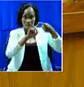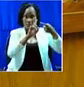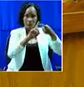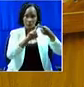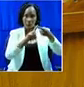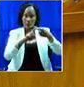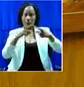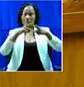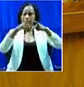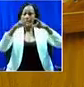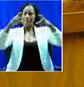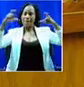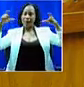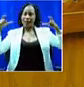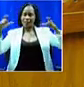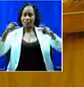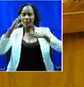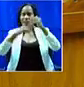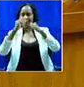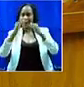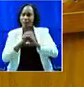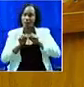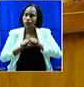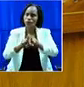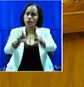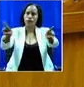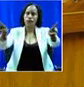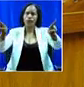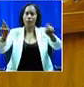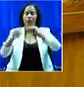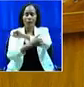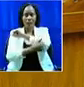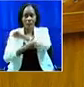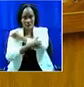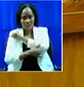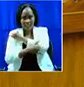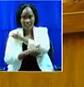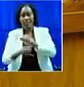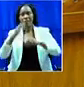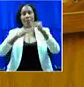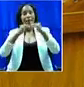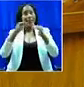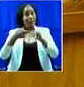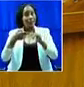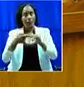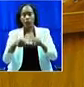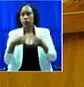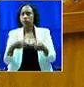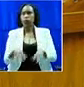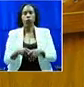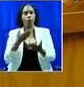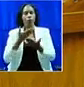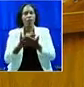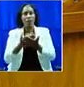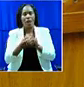massive rollout of infrastructure throughout the country. Infrastructure has immense potential to